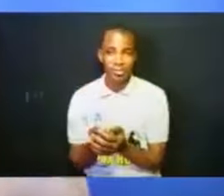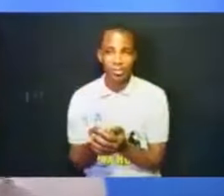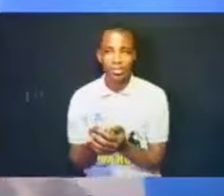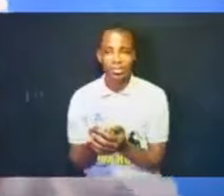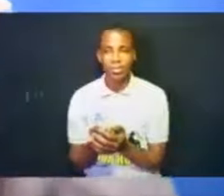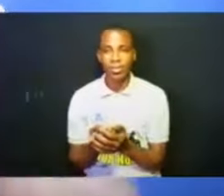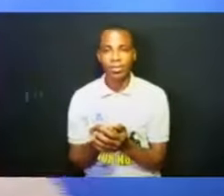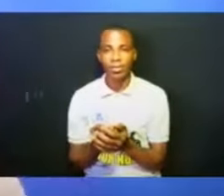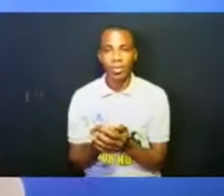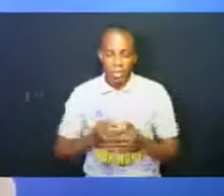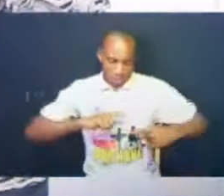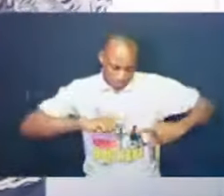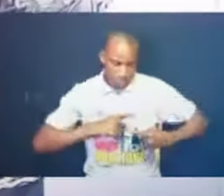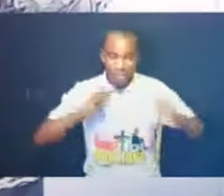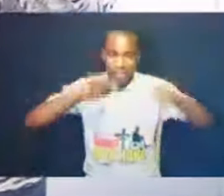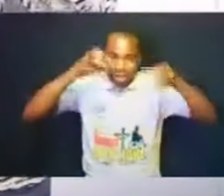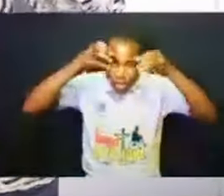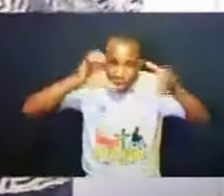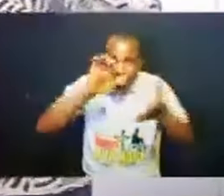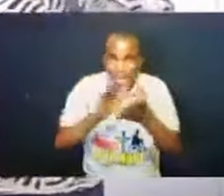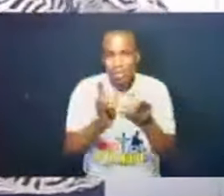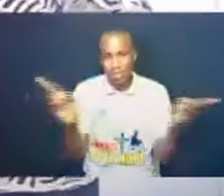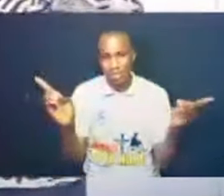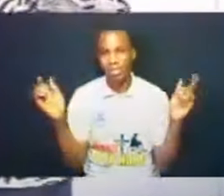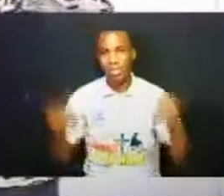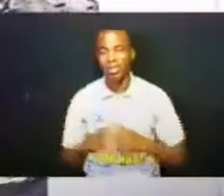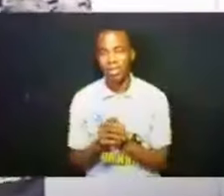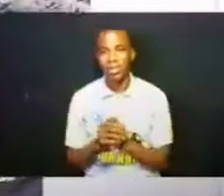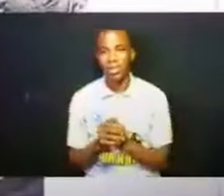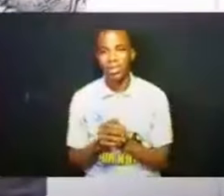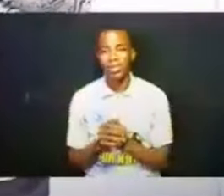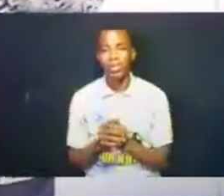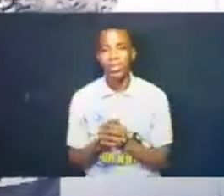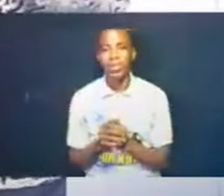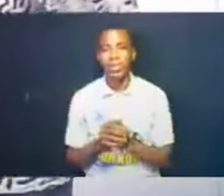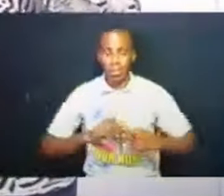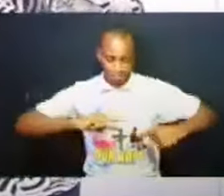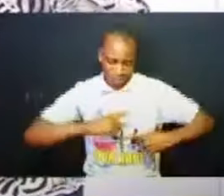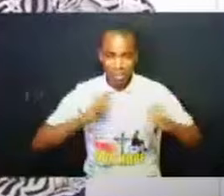Bitterness can cause divorce. Bitterness can destroy friendship.